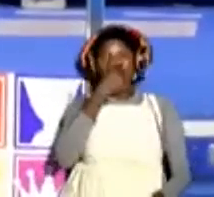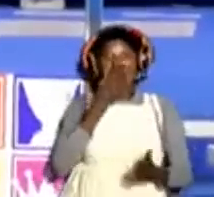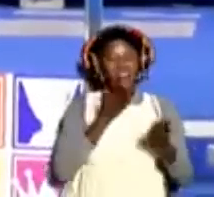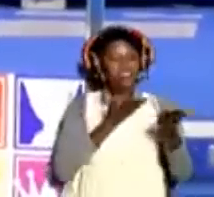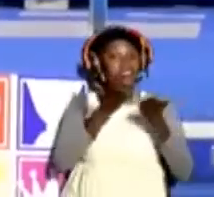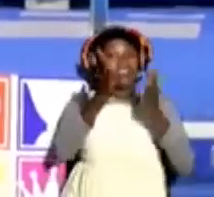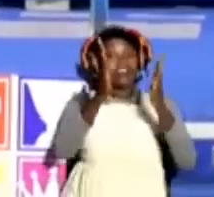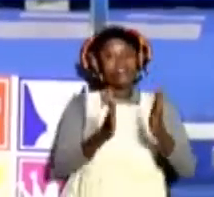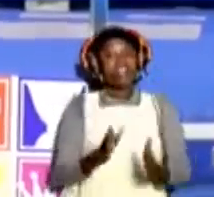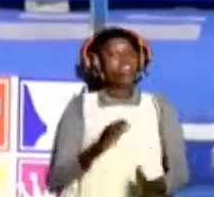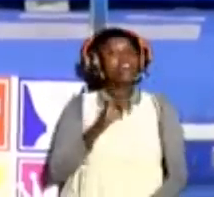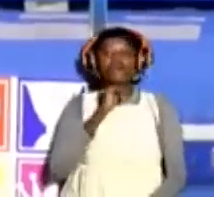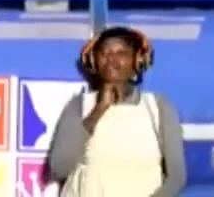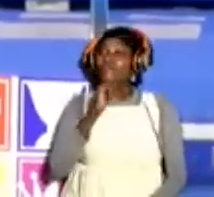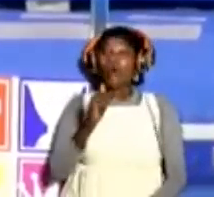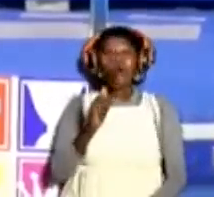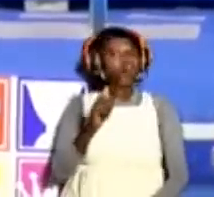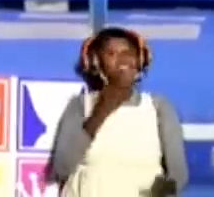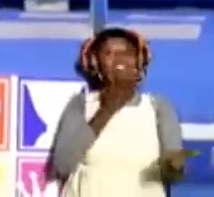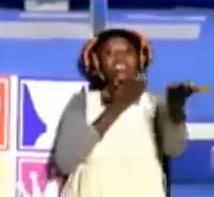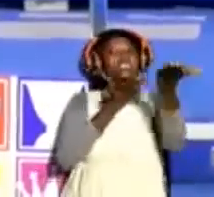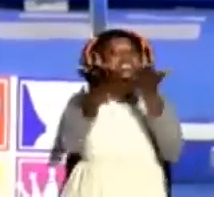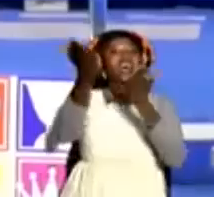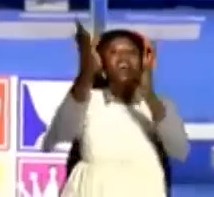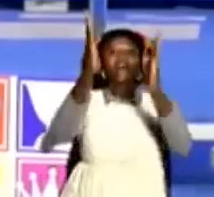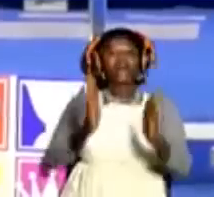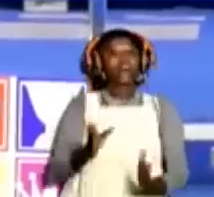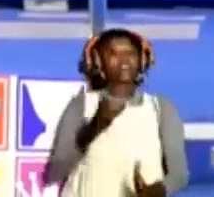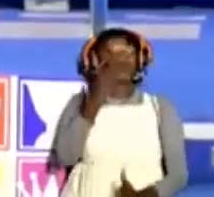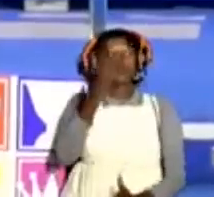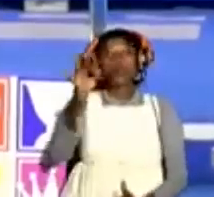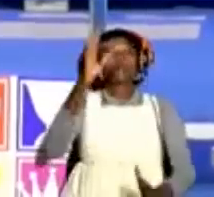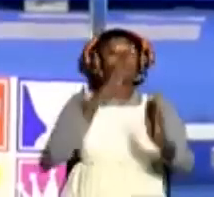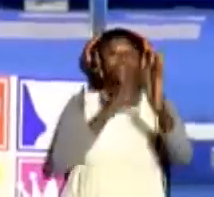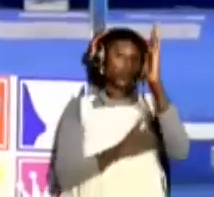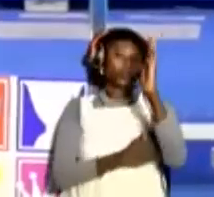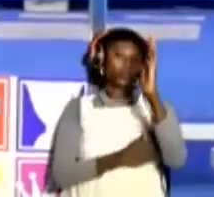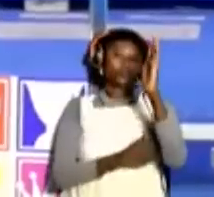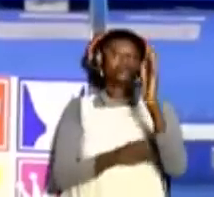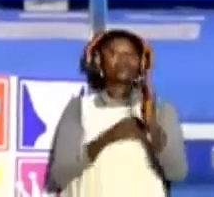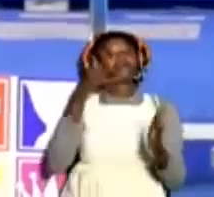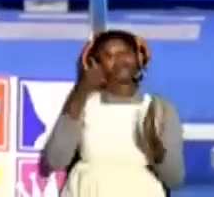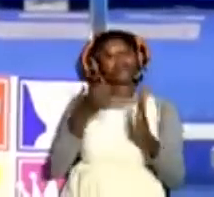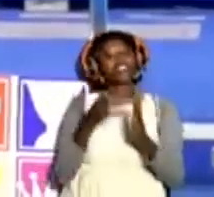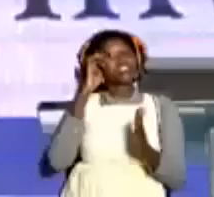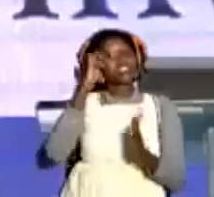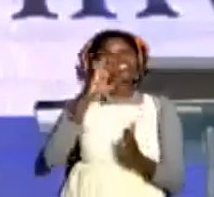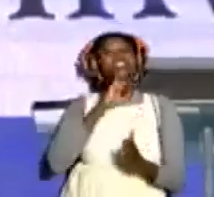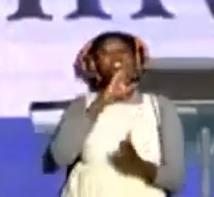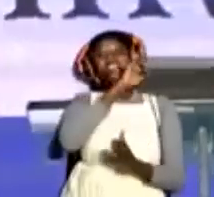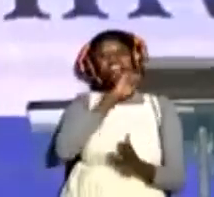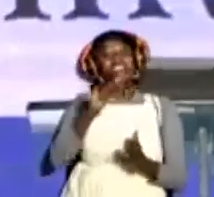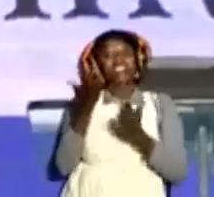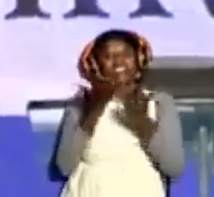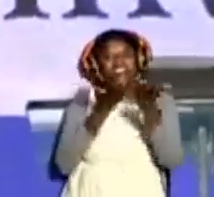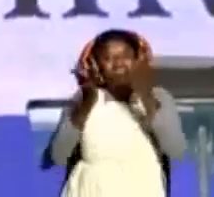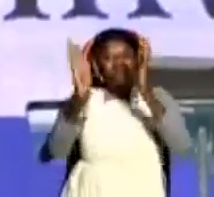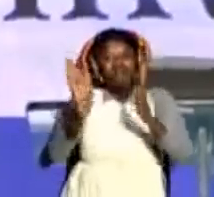He is not a servant of God. He's a servant of his